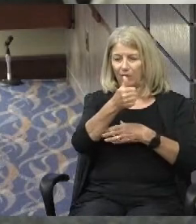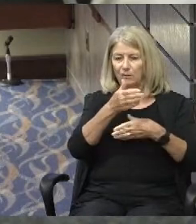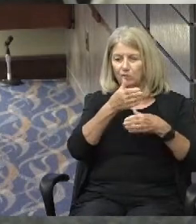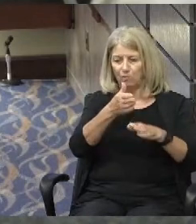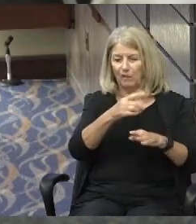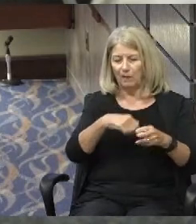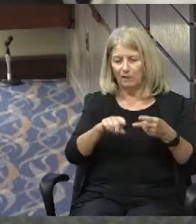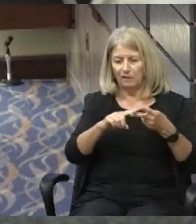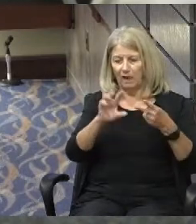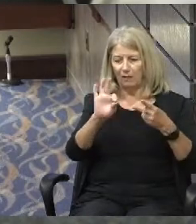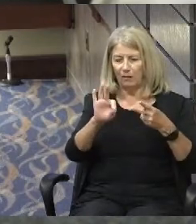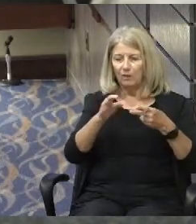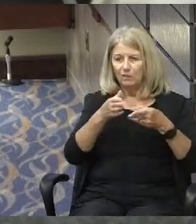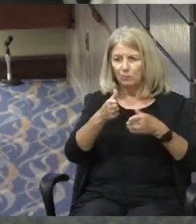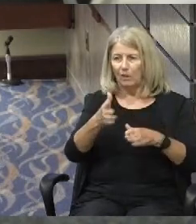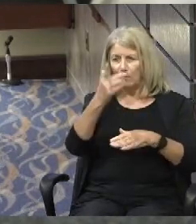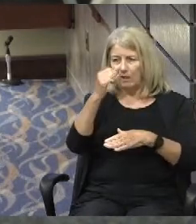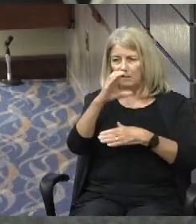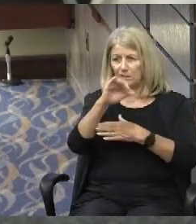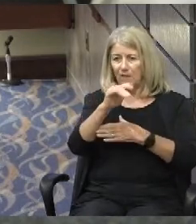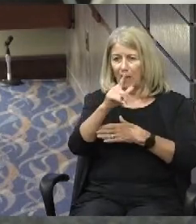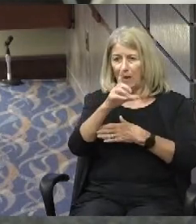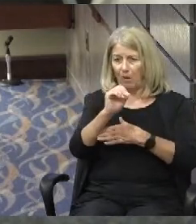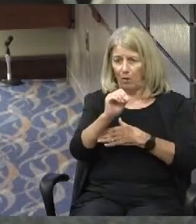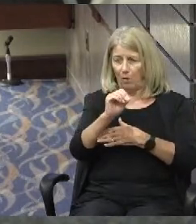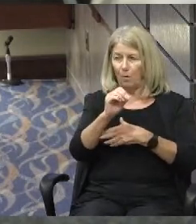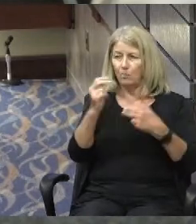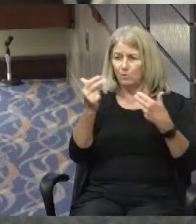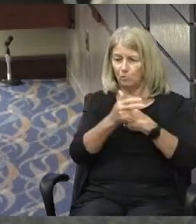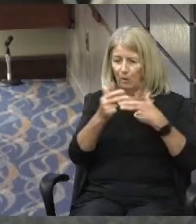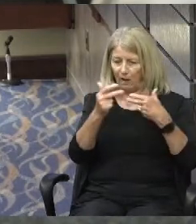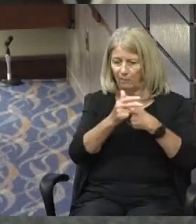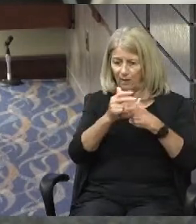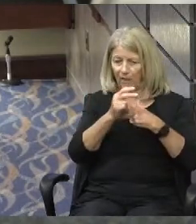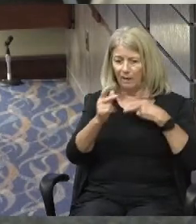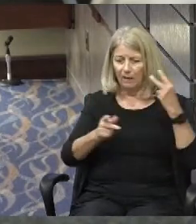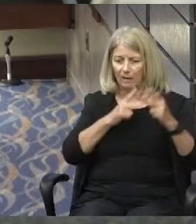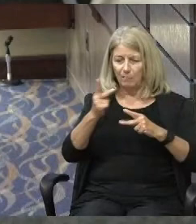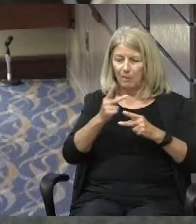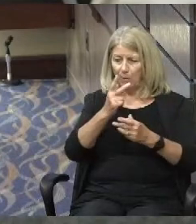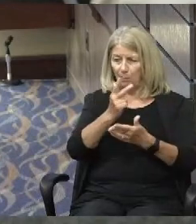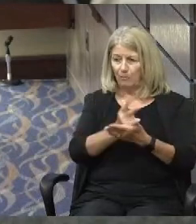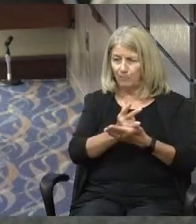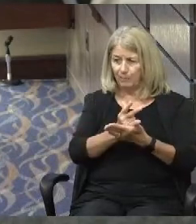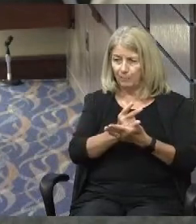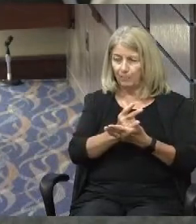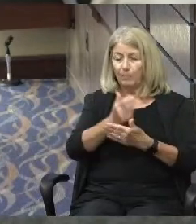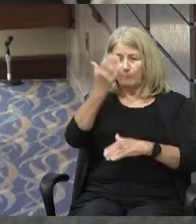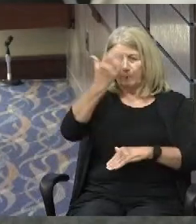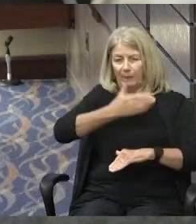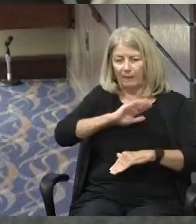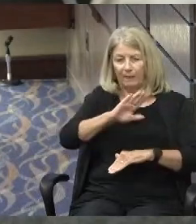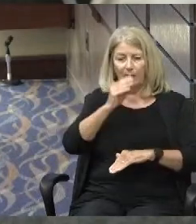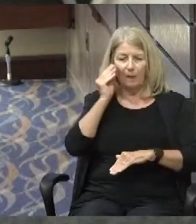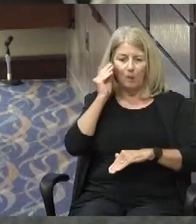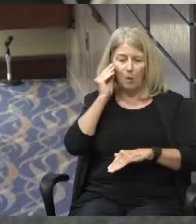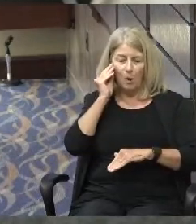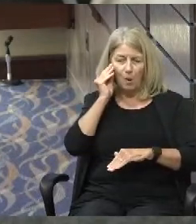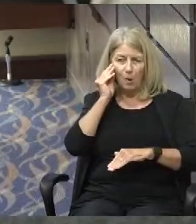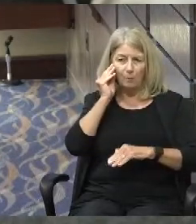Street because of the silo traffic and tourist parking in front of their homes and all kinds